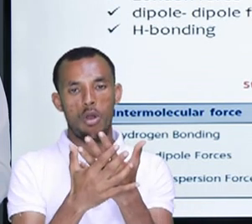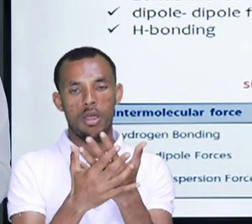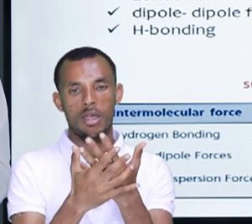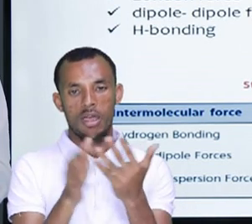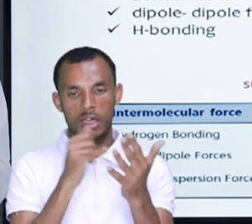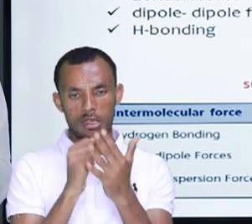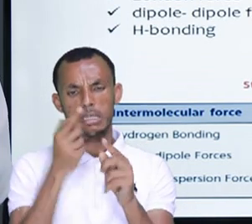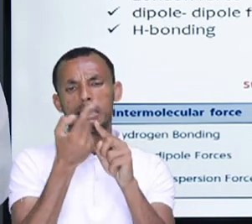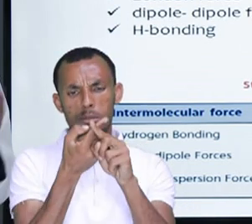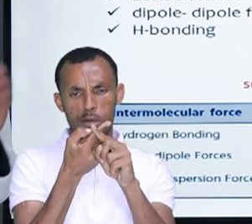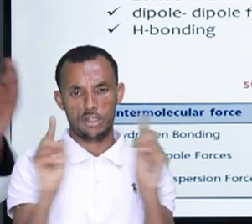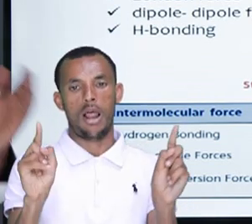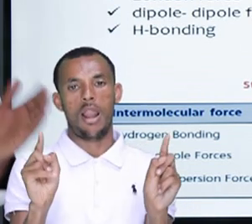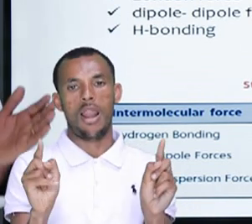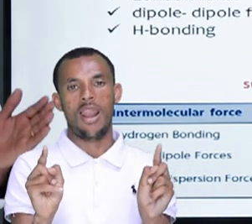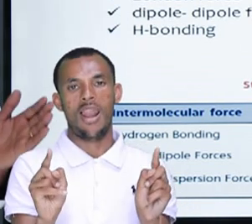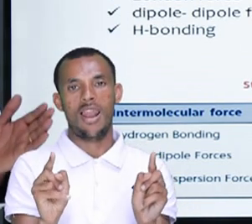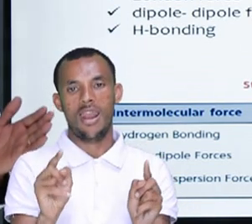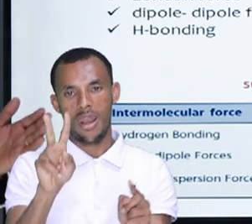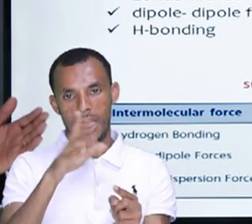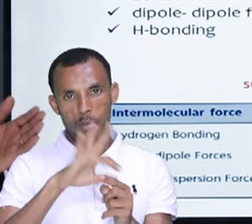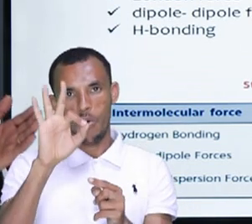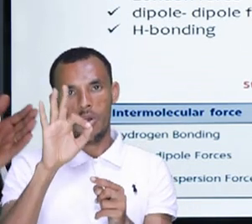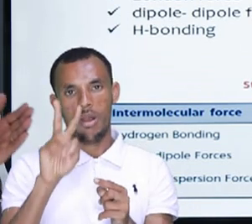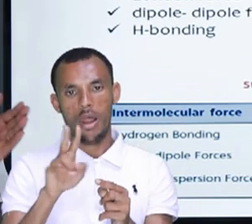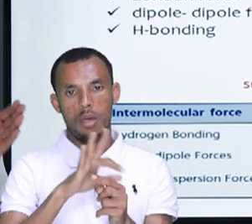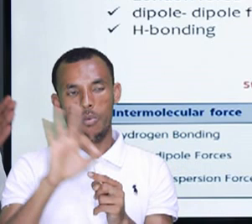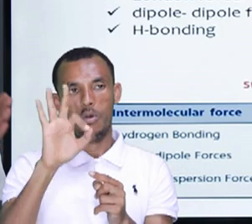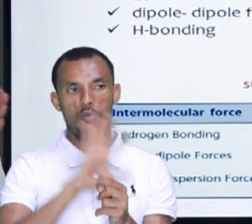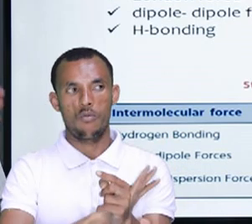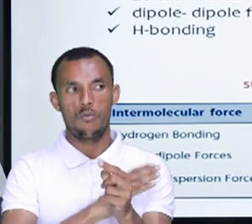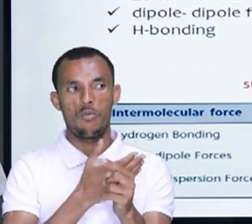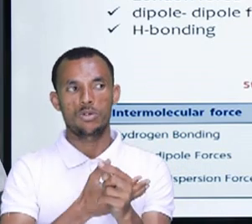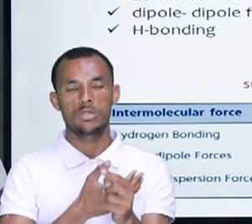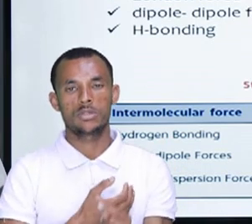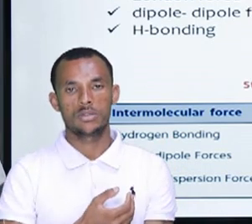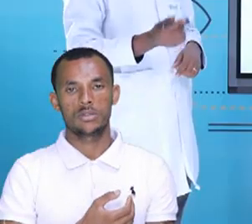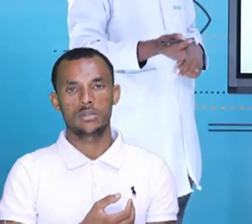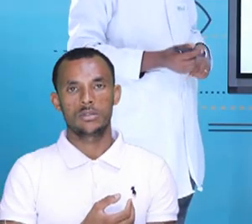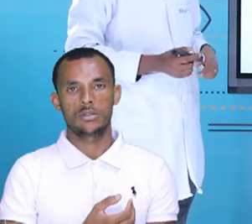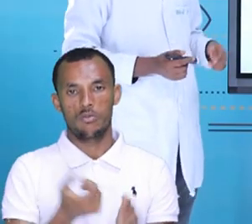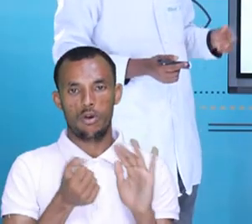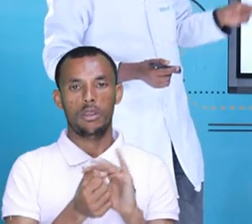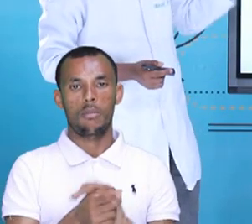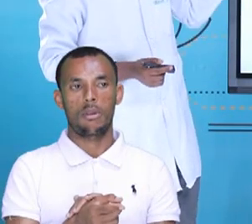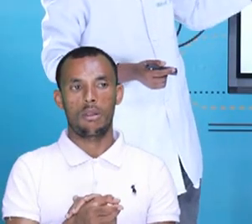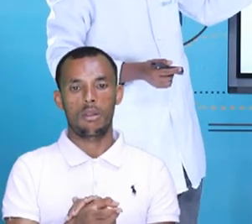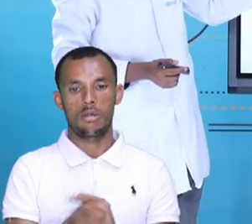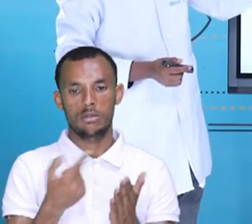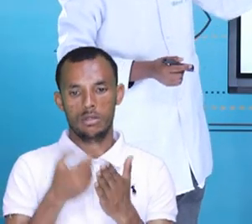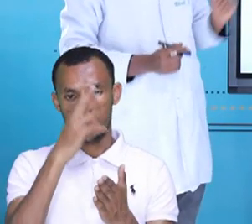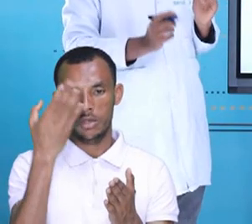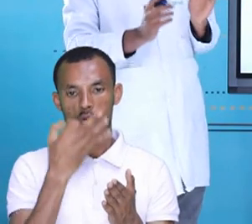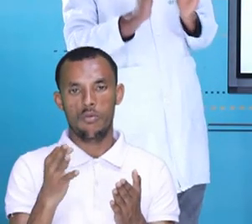the special dipole forces. The special dipole forces. For example, in the